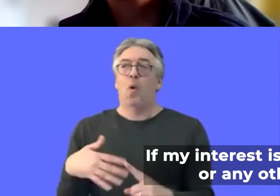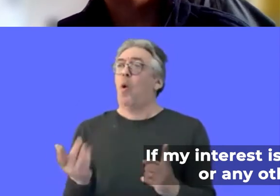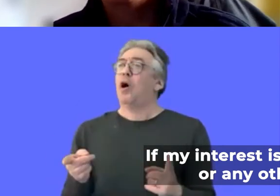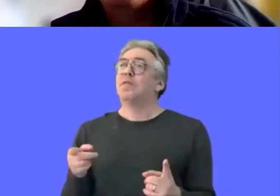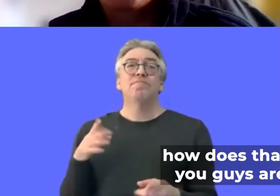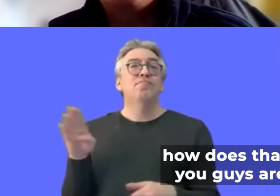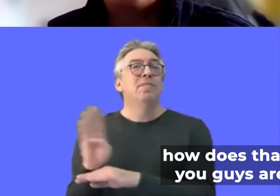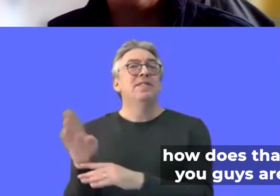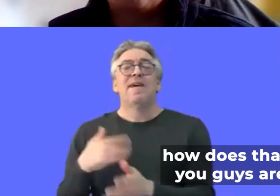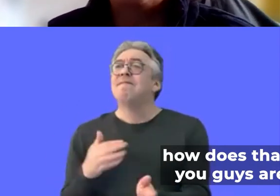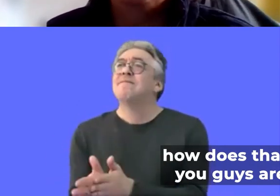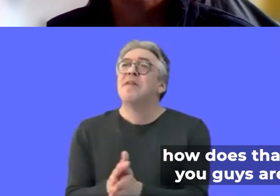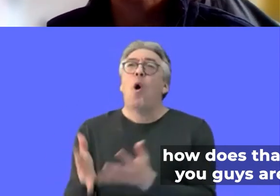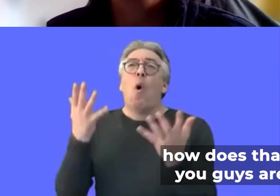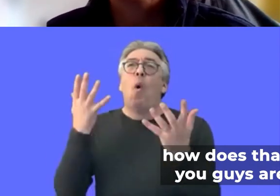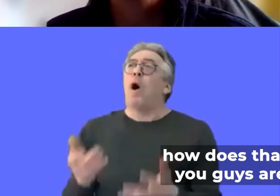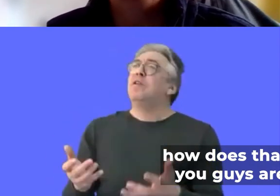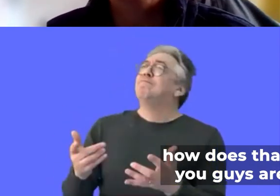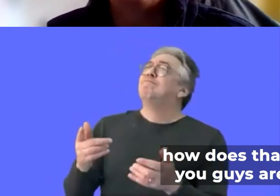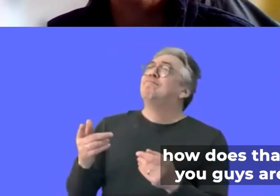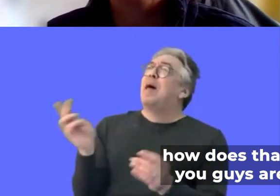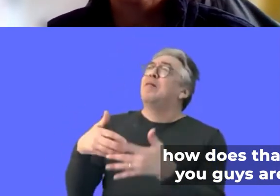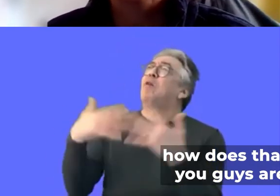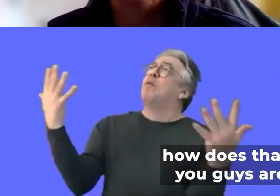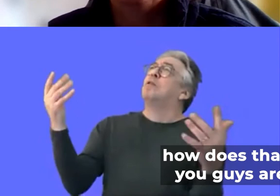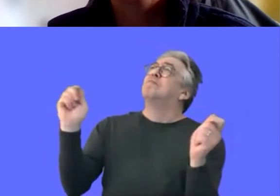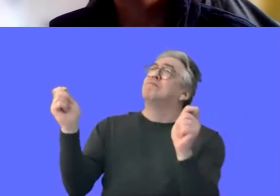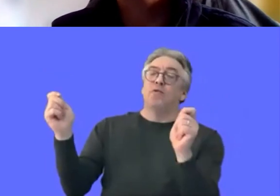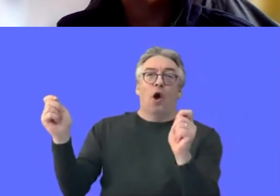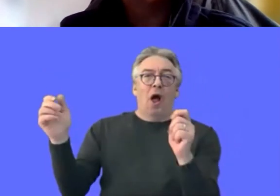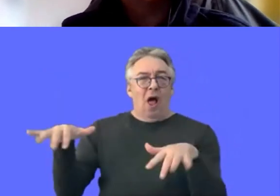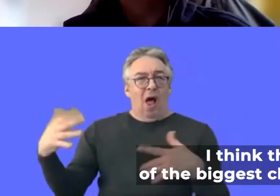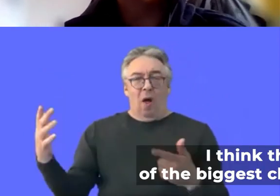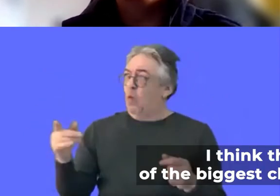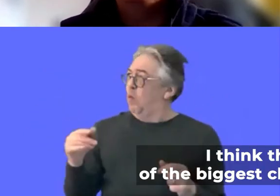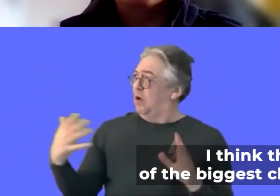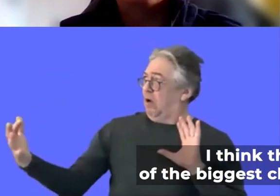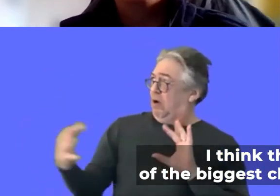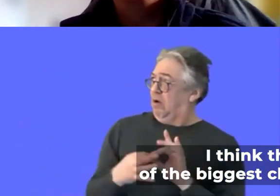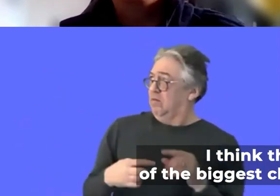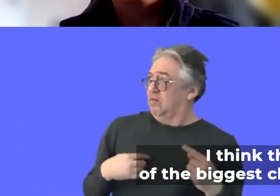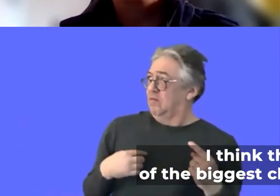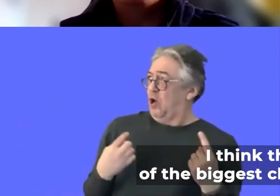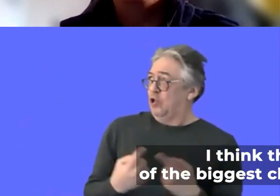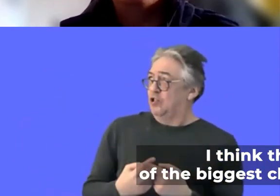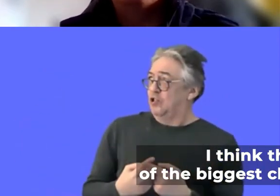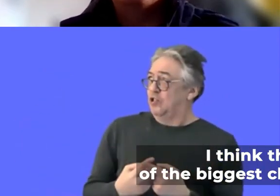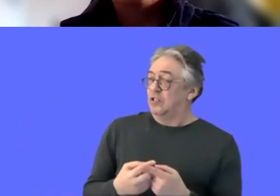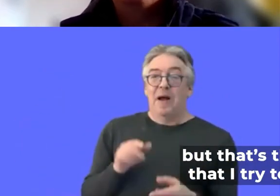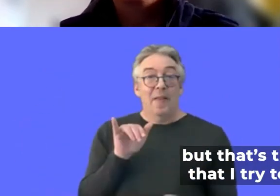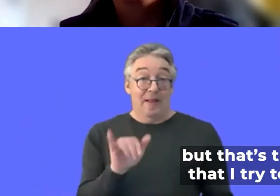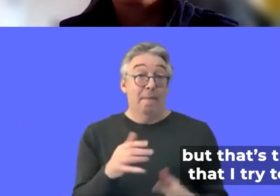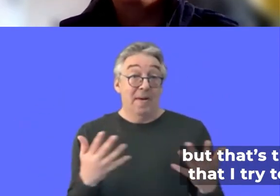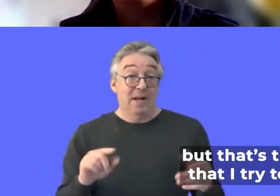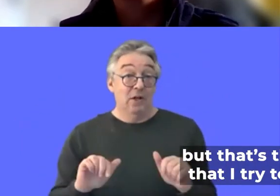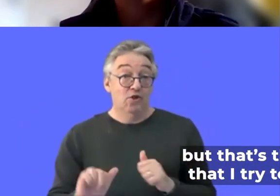any other thing, how does that link to what you guys are talking to? And I think that's one of the biggest challenges for us,